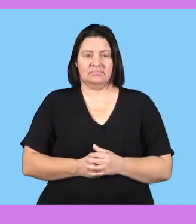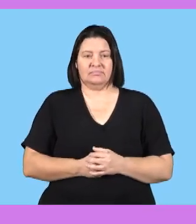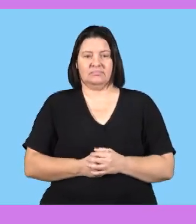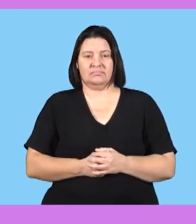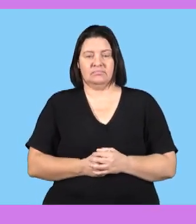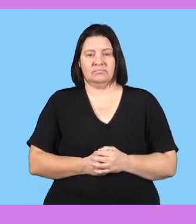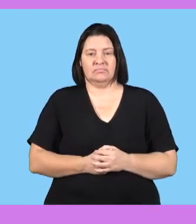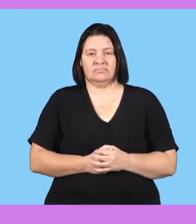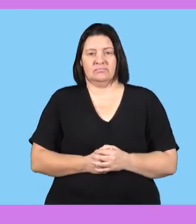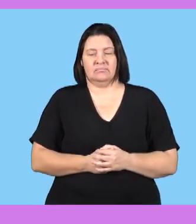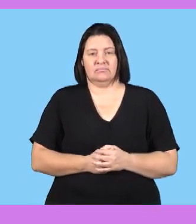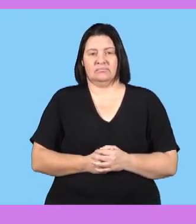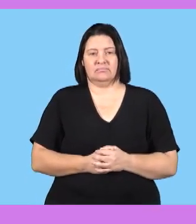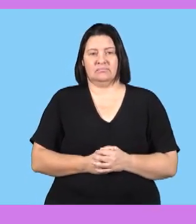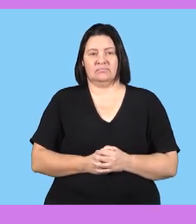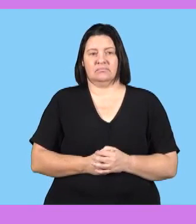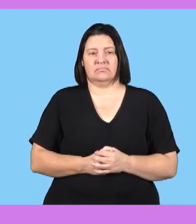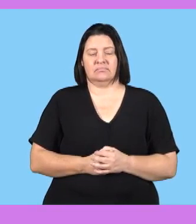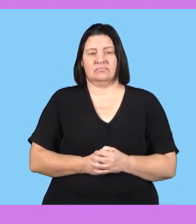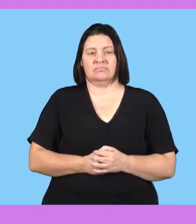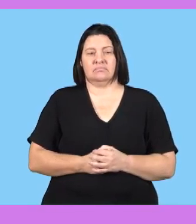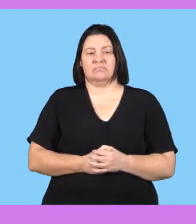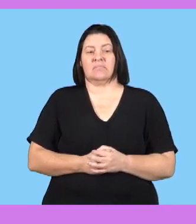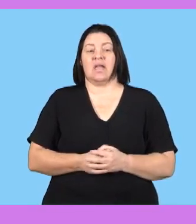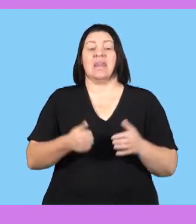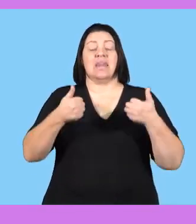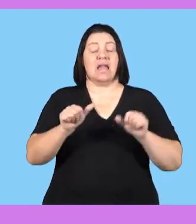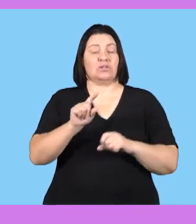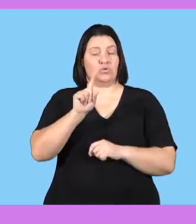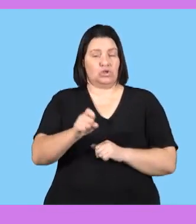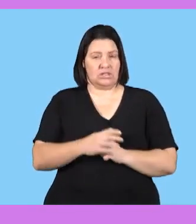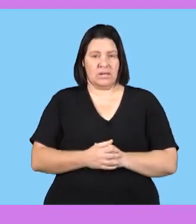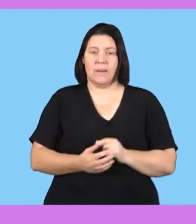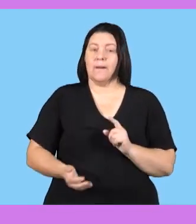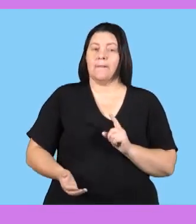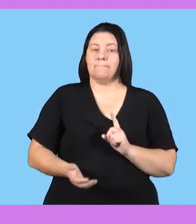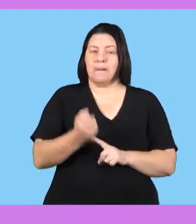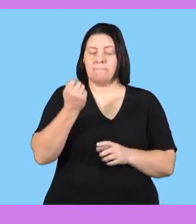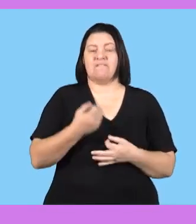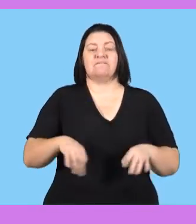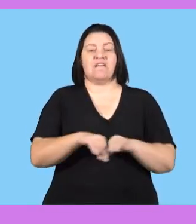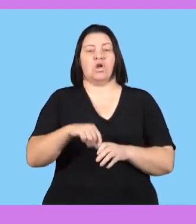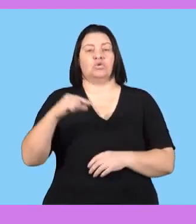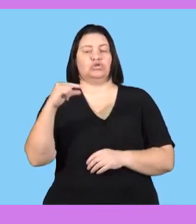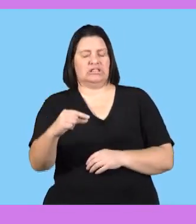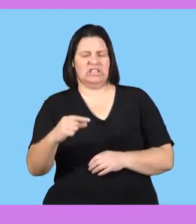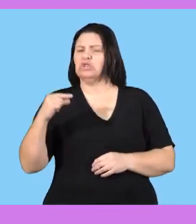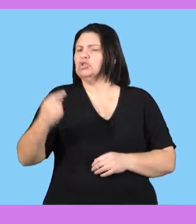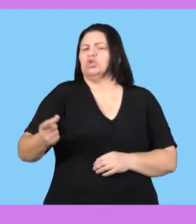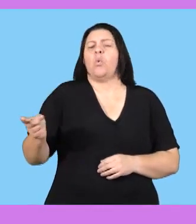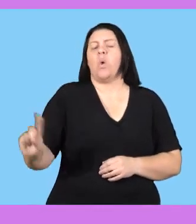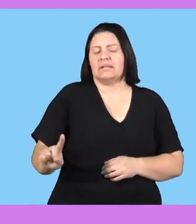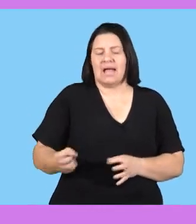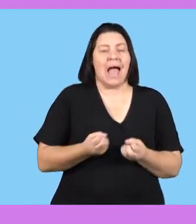will have 36 muffins. The next question is to find the value of G. What is